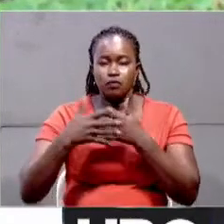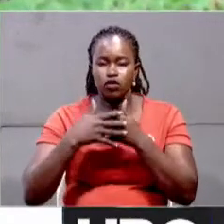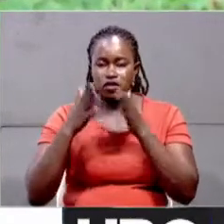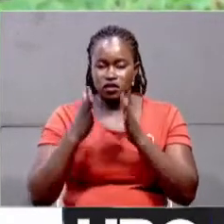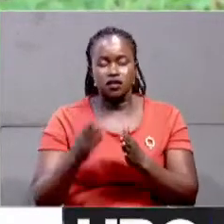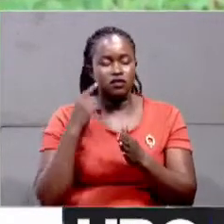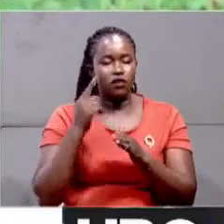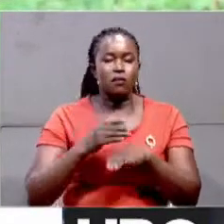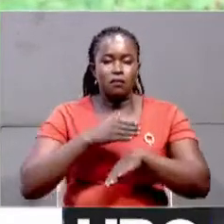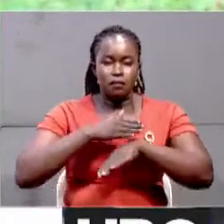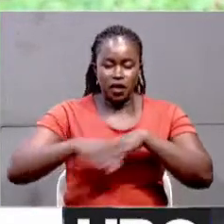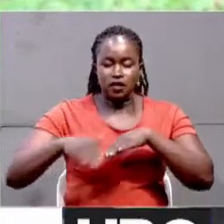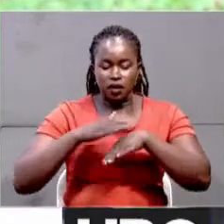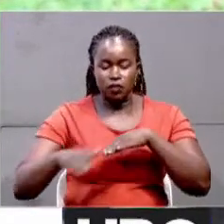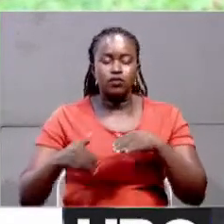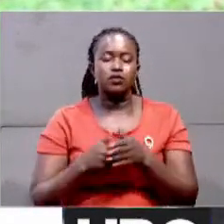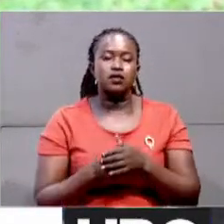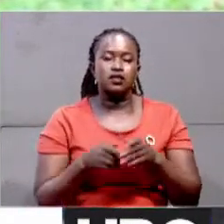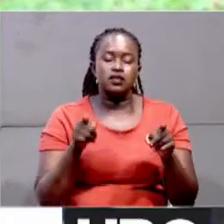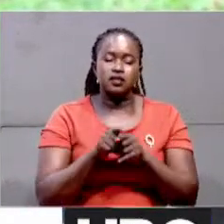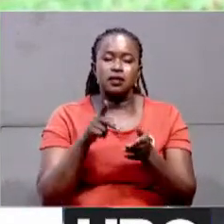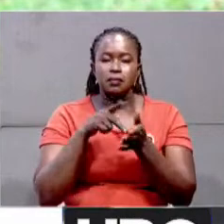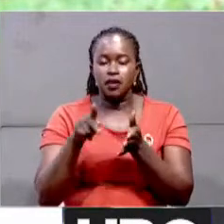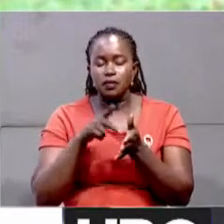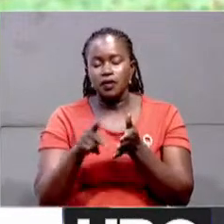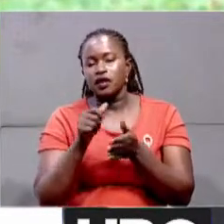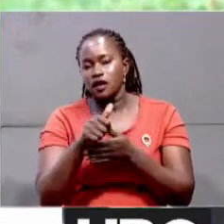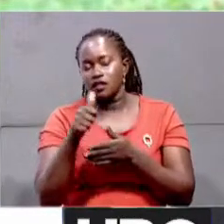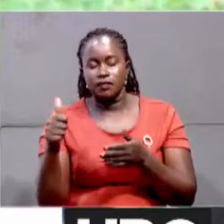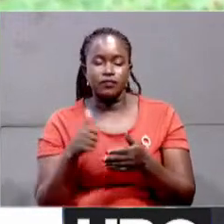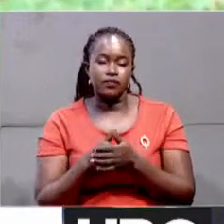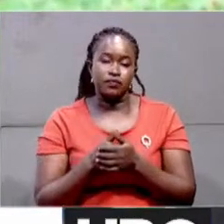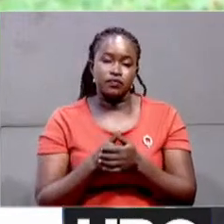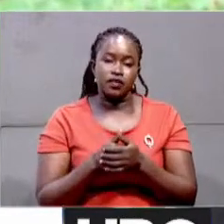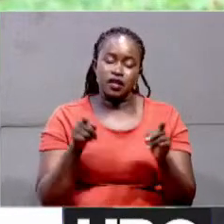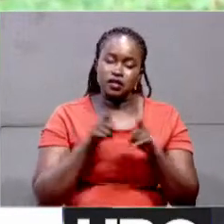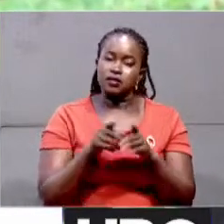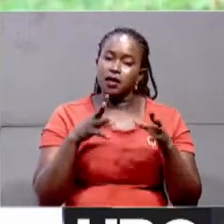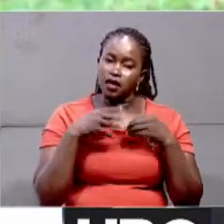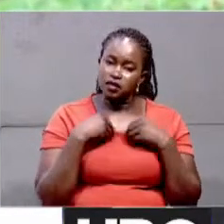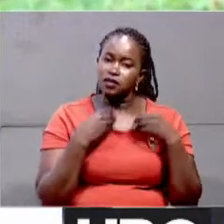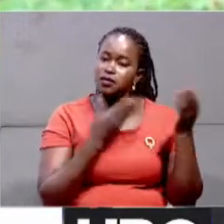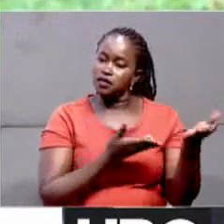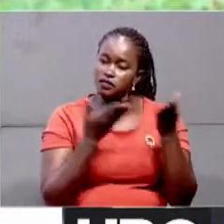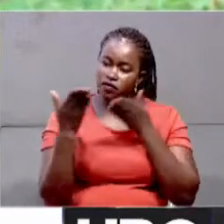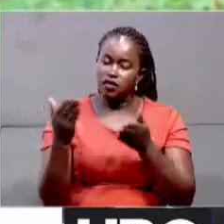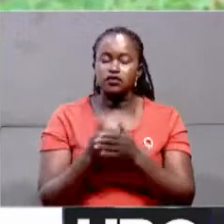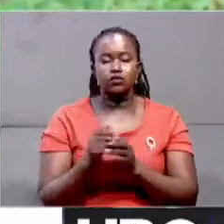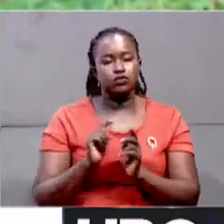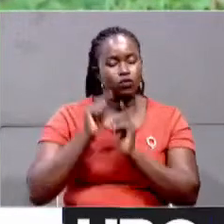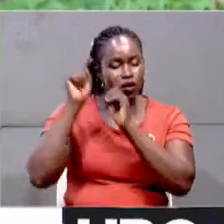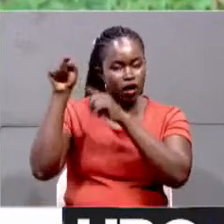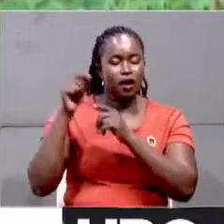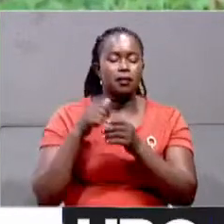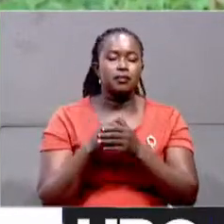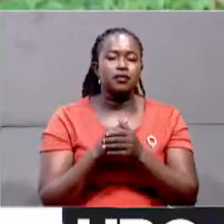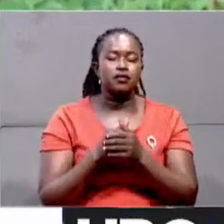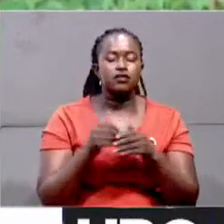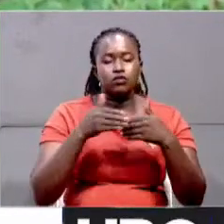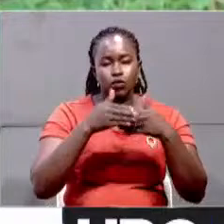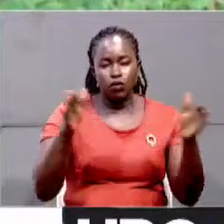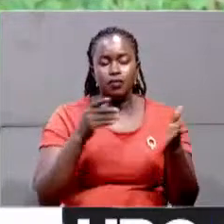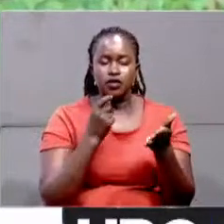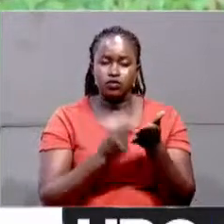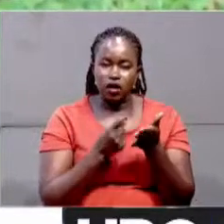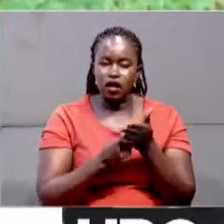pineapples and buyers of our products. I accept the invitation to come to Belgrade to open the